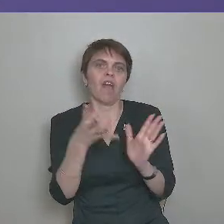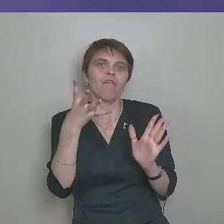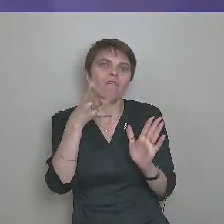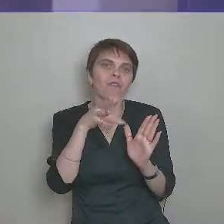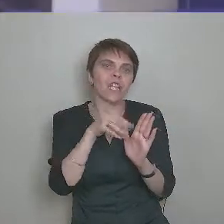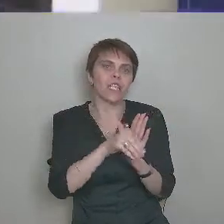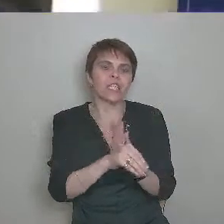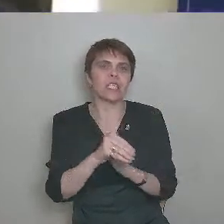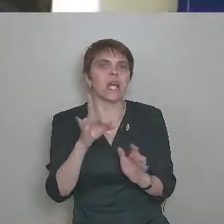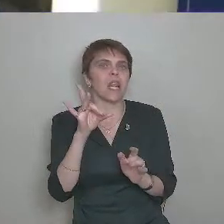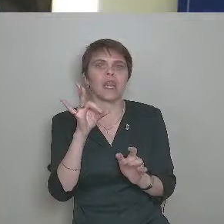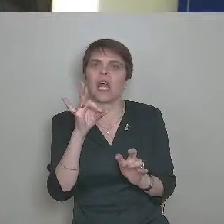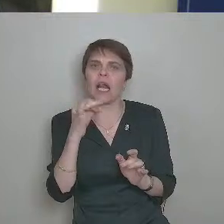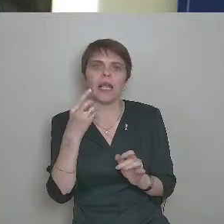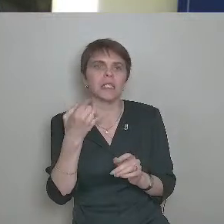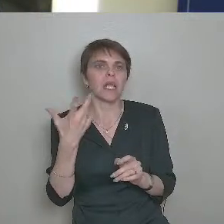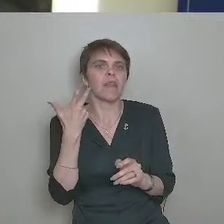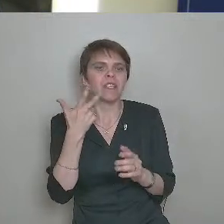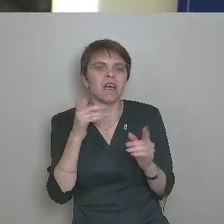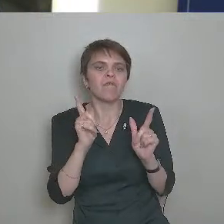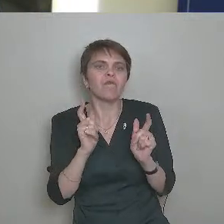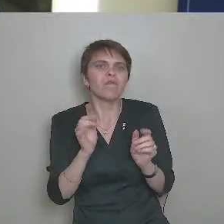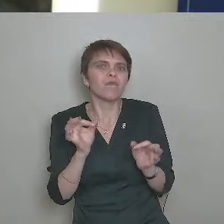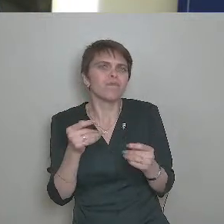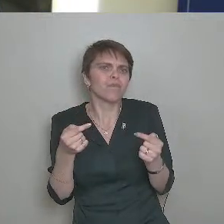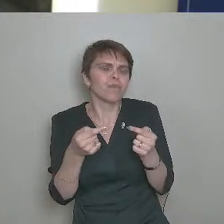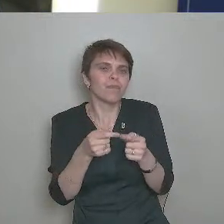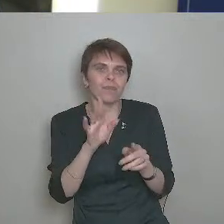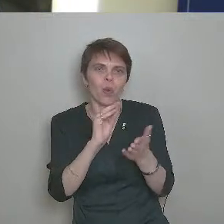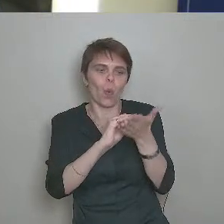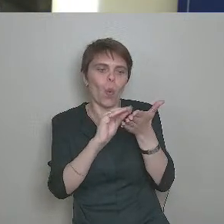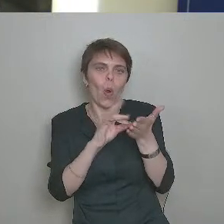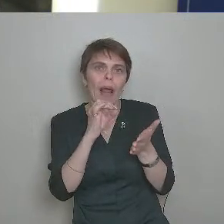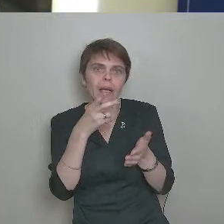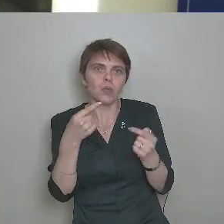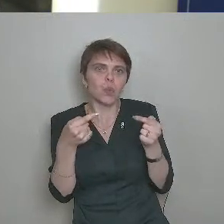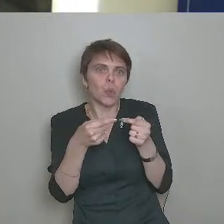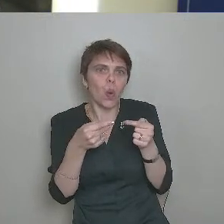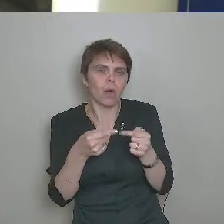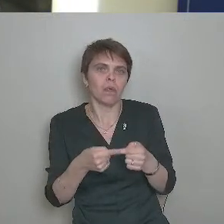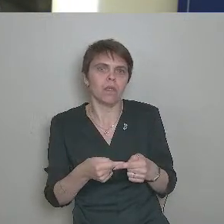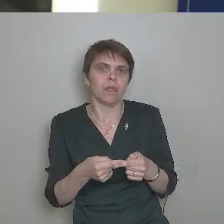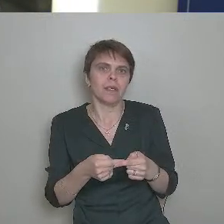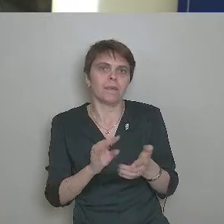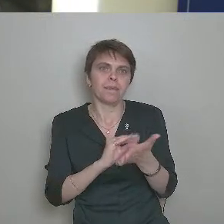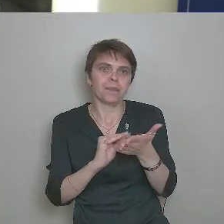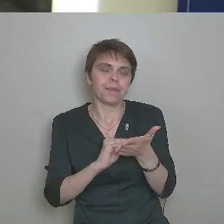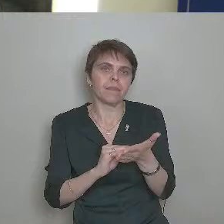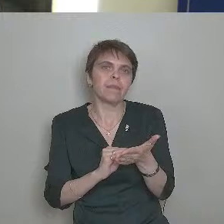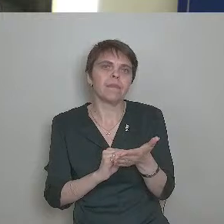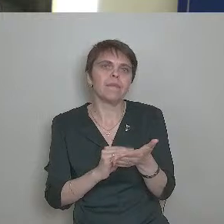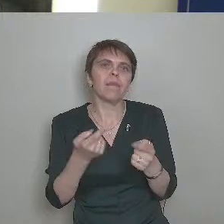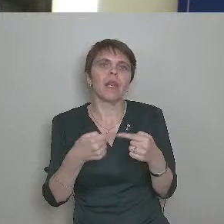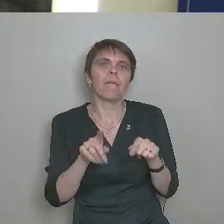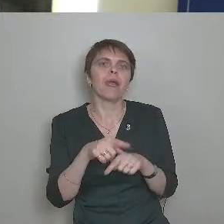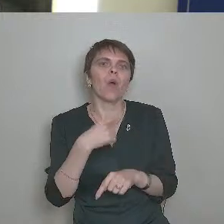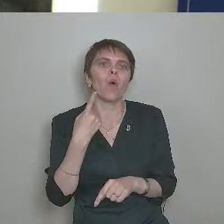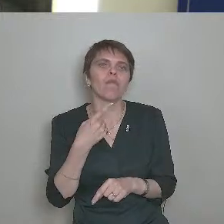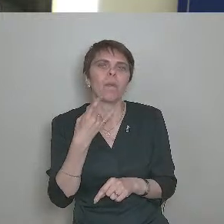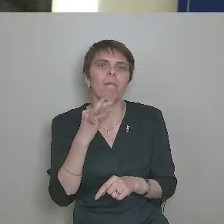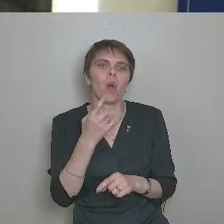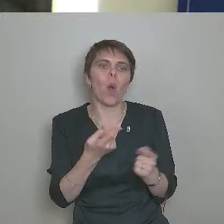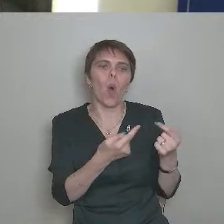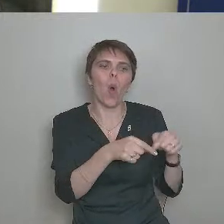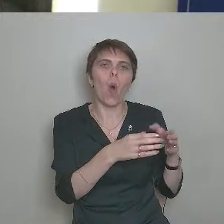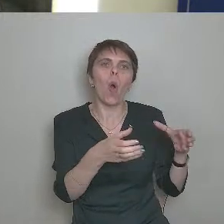digital signature. It has to be entered into the register. The register not always operates perfectly well, and so on and so forth.